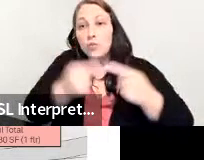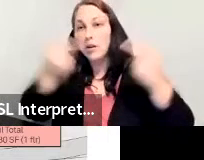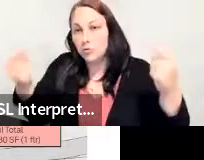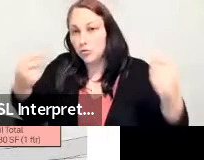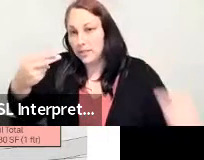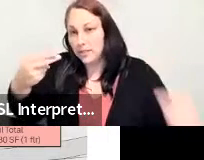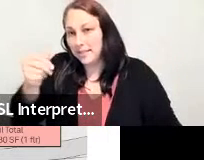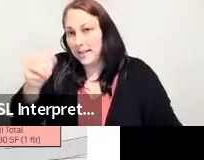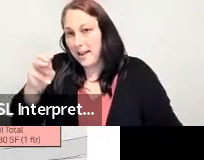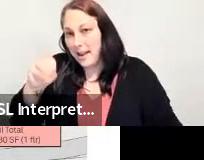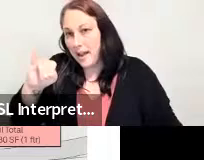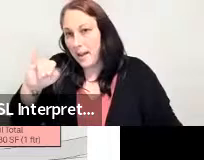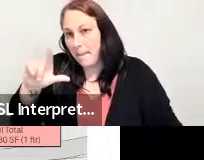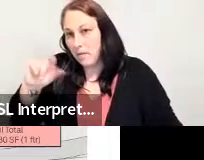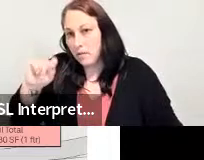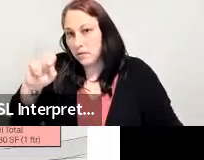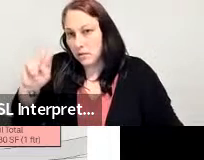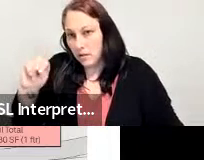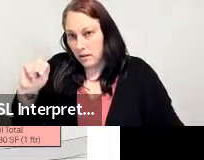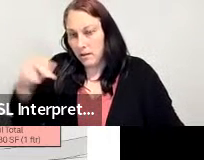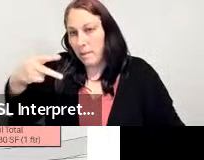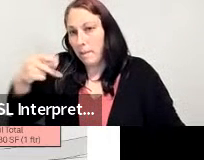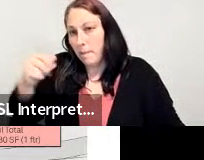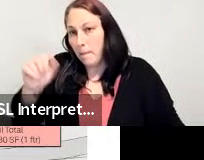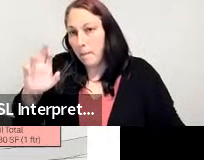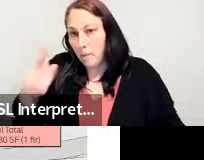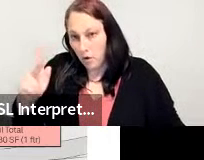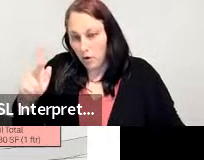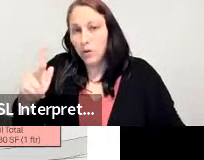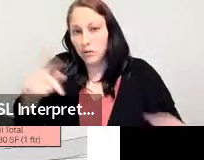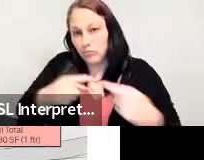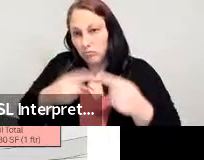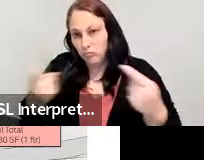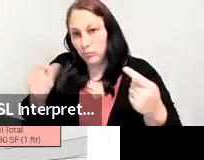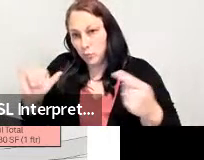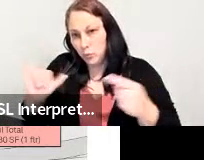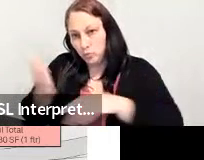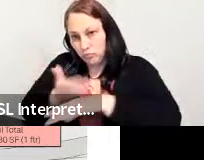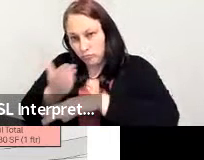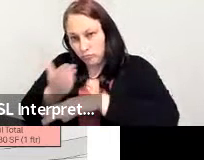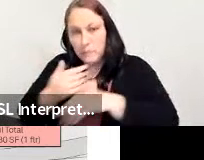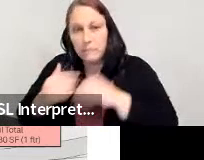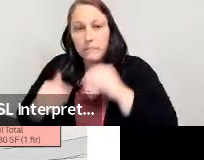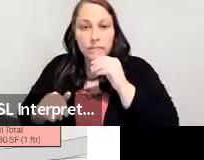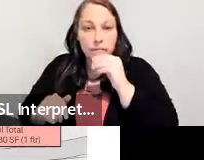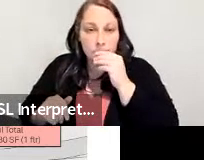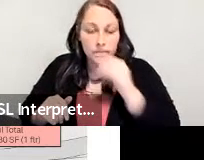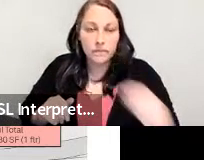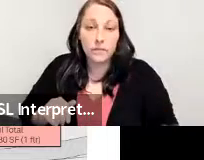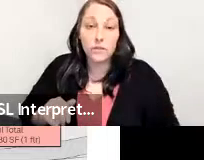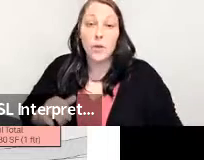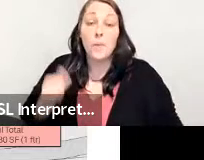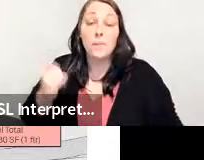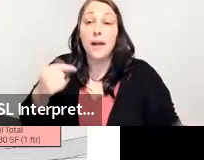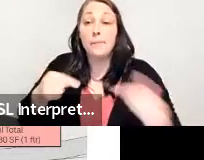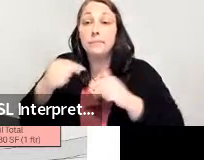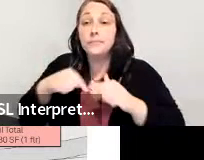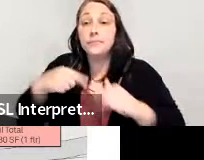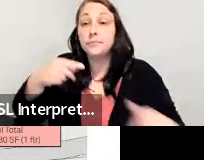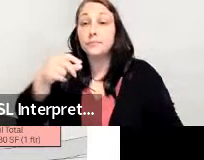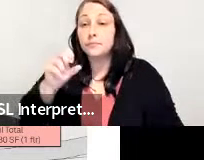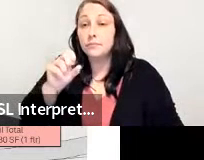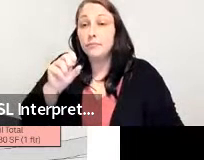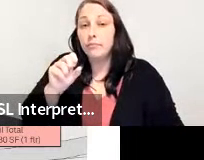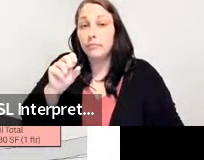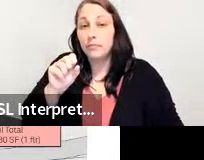So, so we're back with our this is a stage 2 PUD for that Parcel 4, which is up